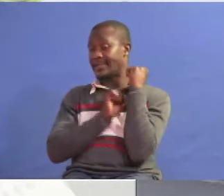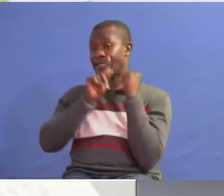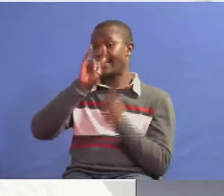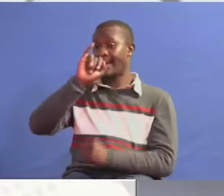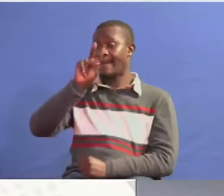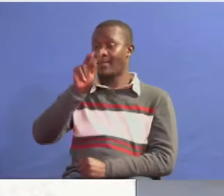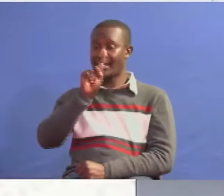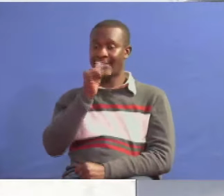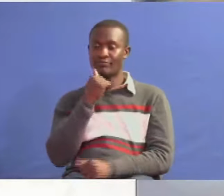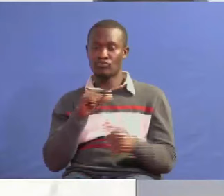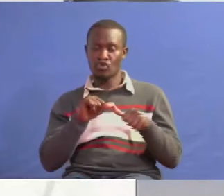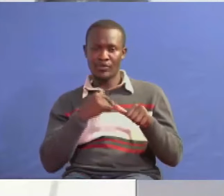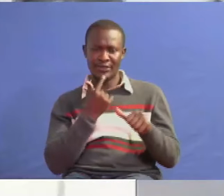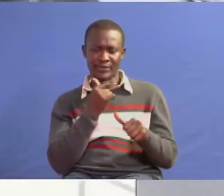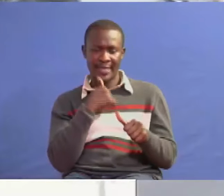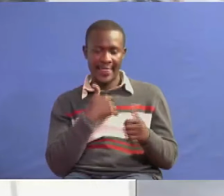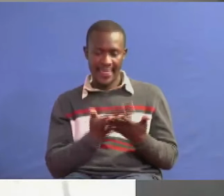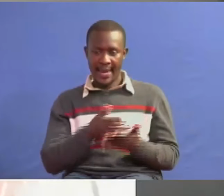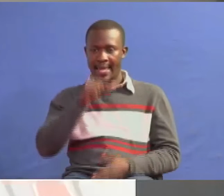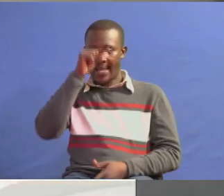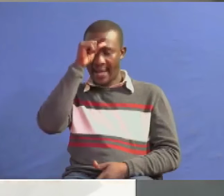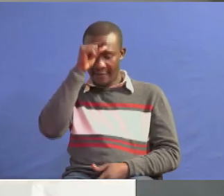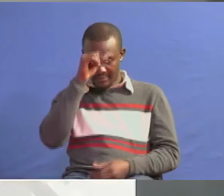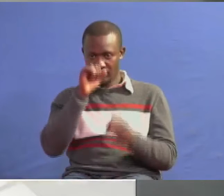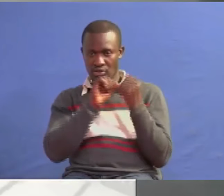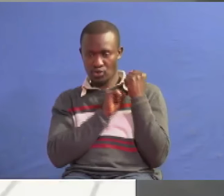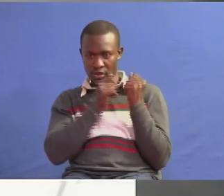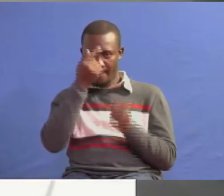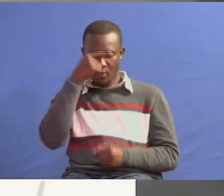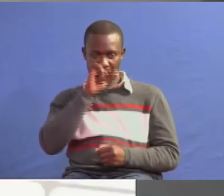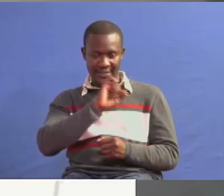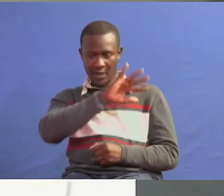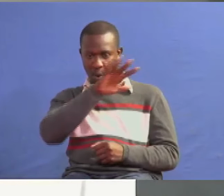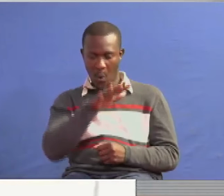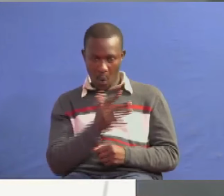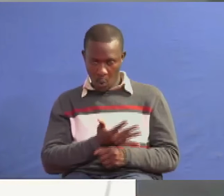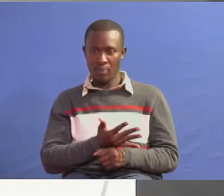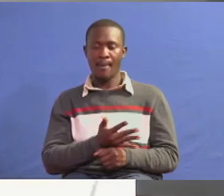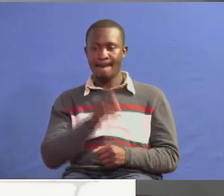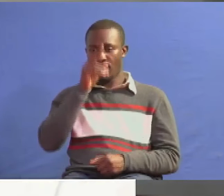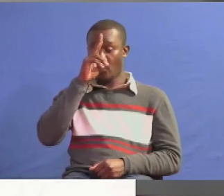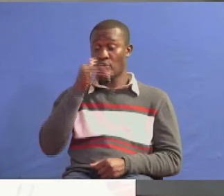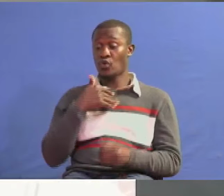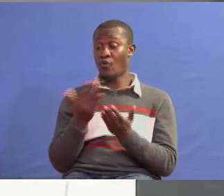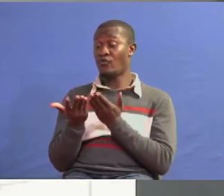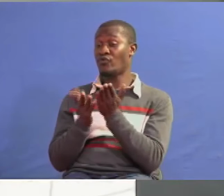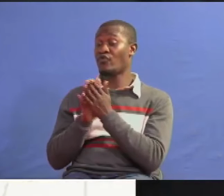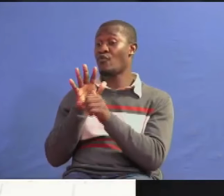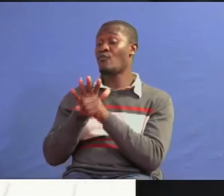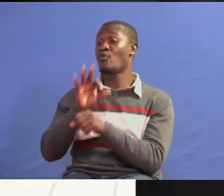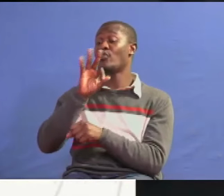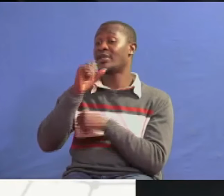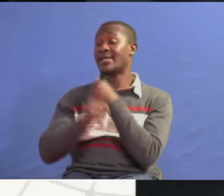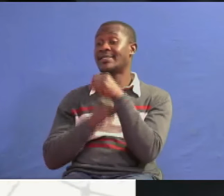Kindiki, continues to emphasize on the government security policy that all police officers who have served for more than 3 years in